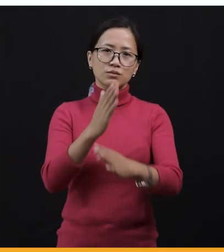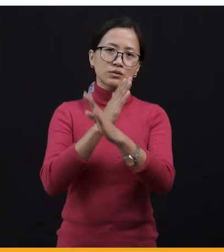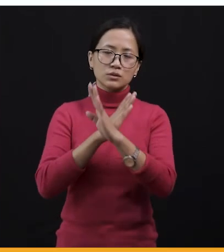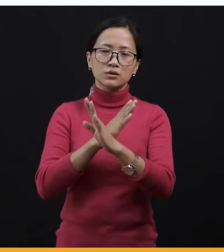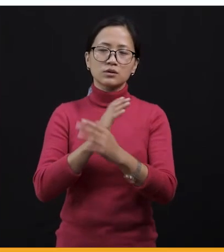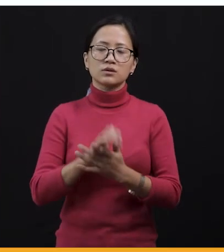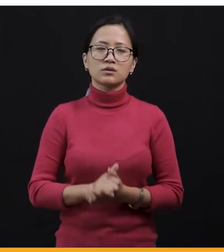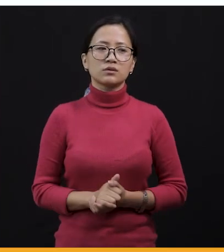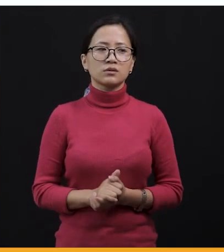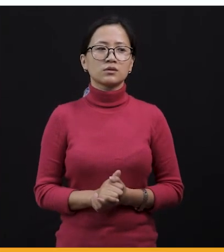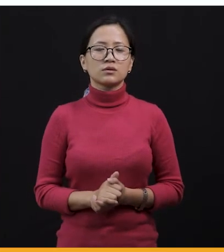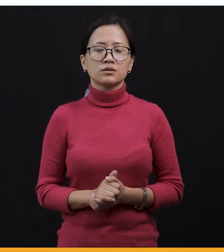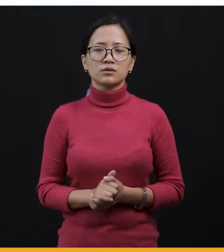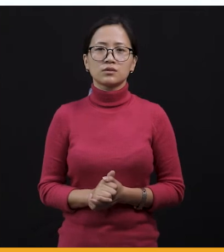protect